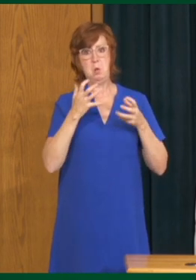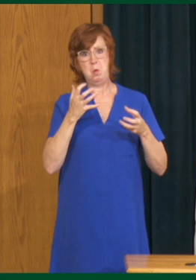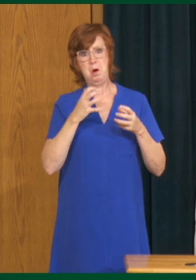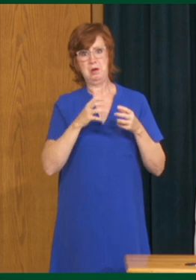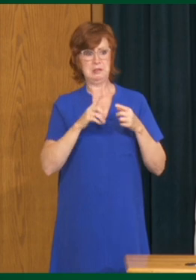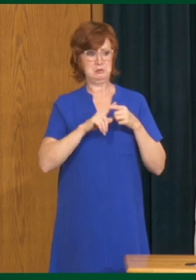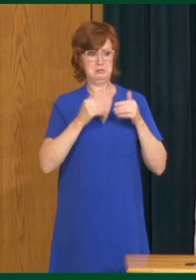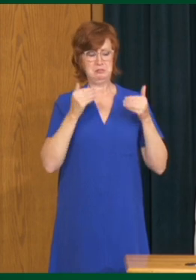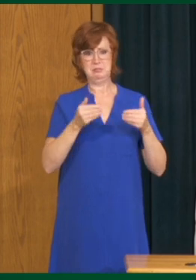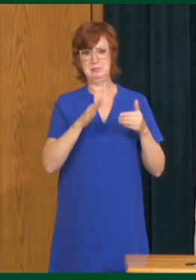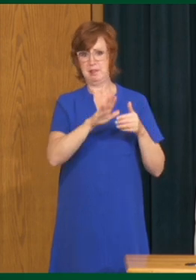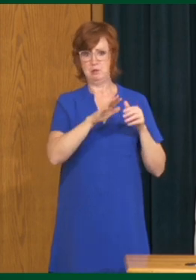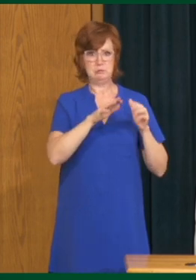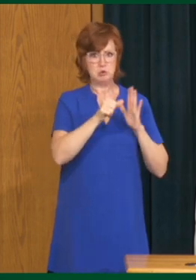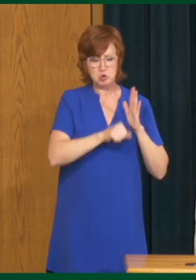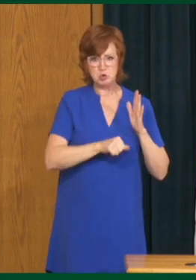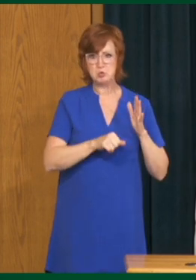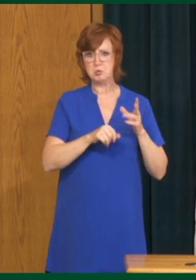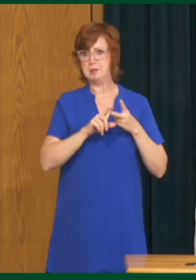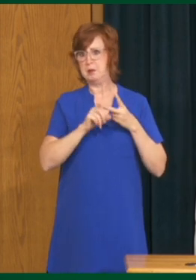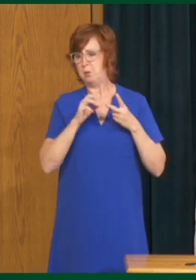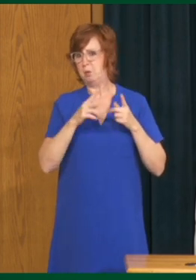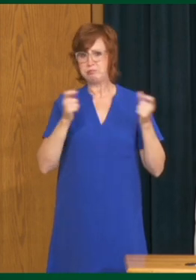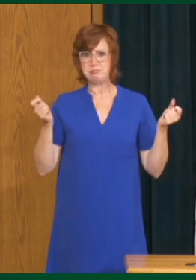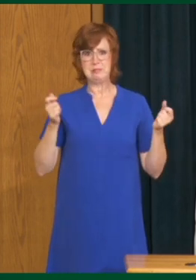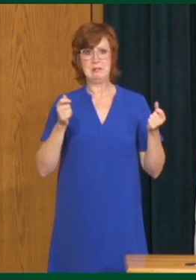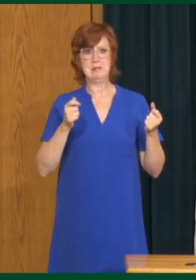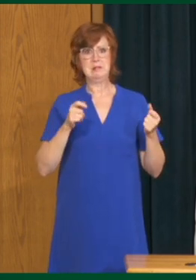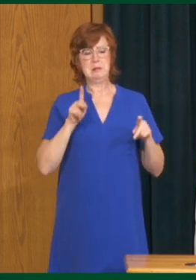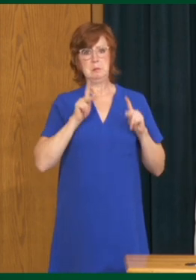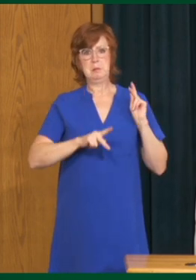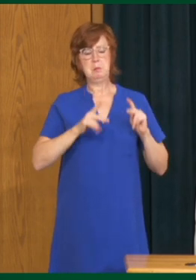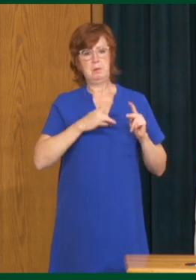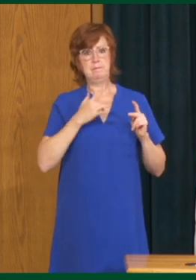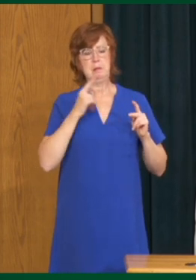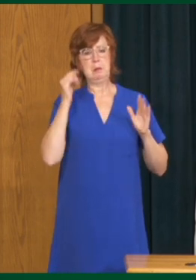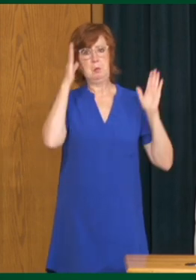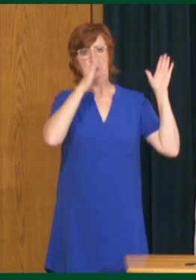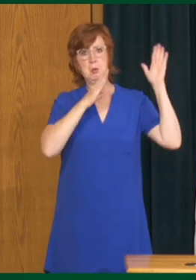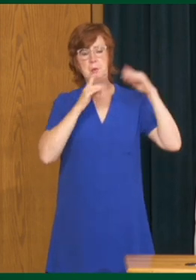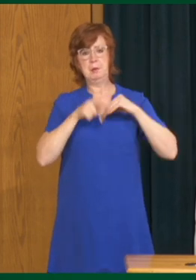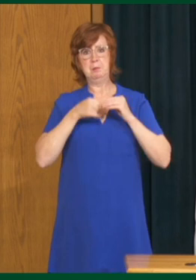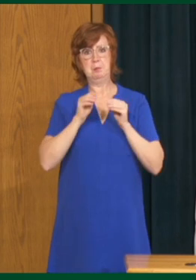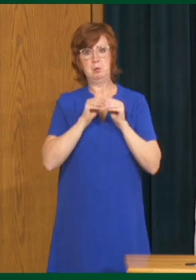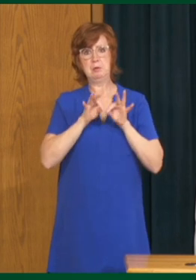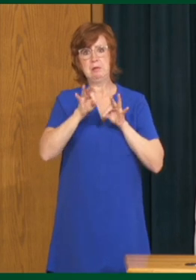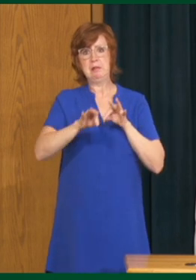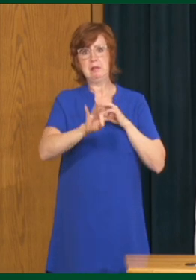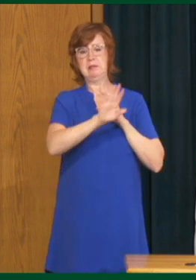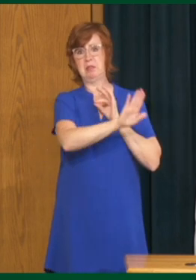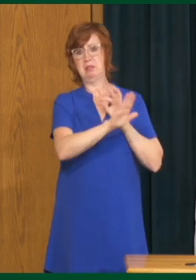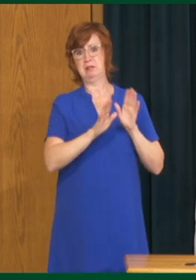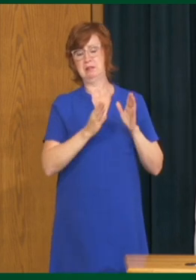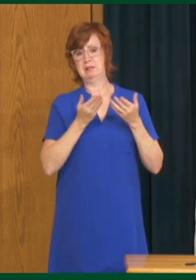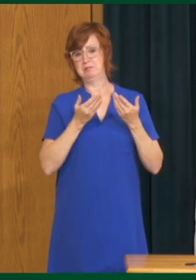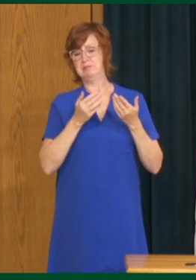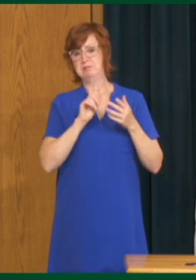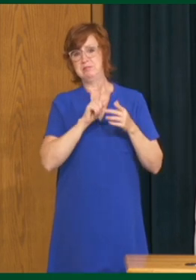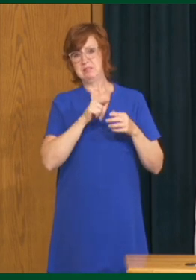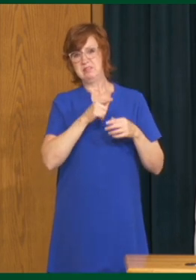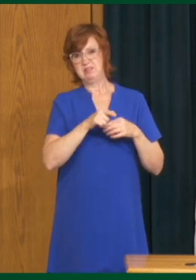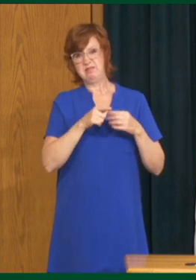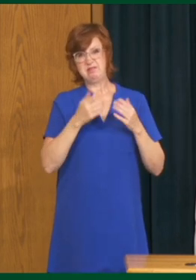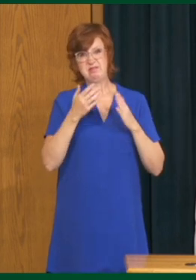further resumptions of services to address things like elective surgery and other clinical face-to-face meetings. As the Minister has